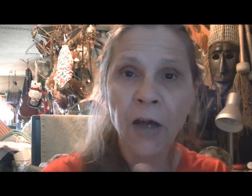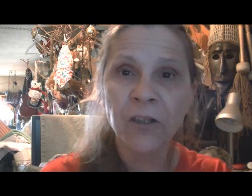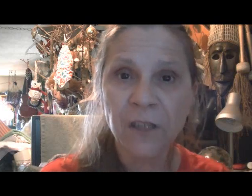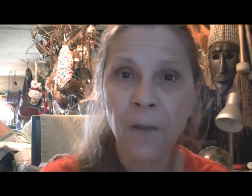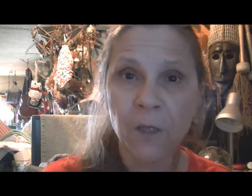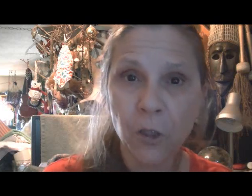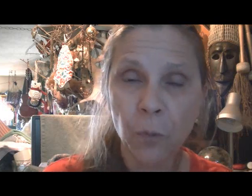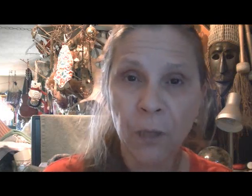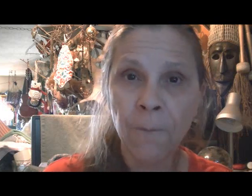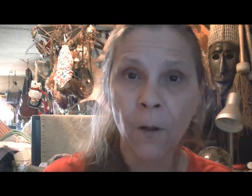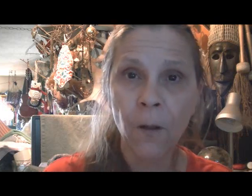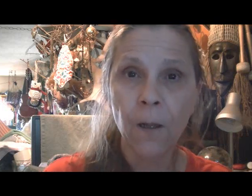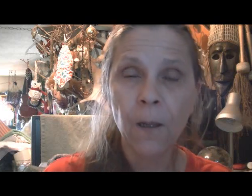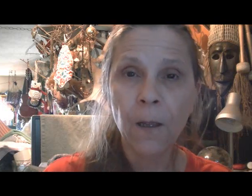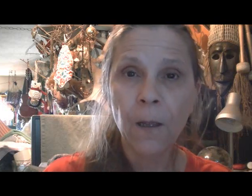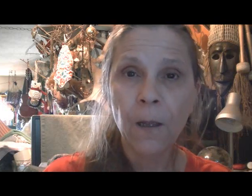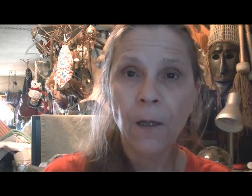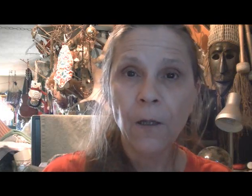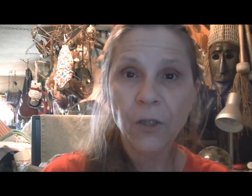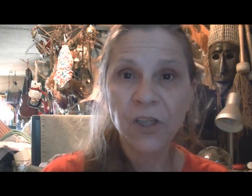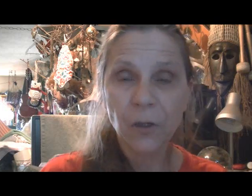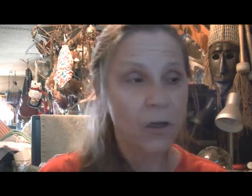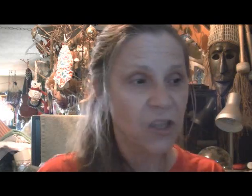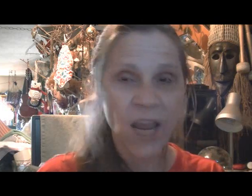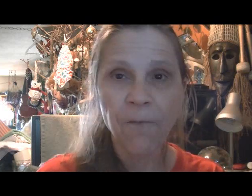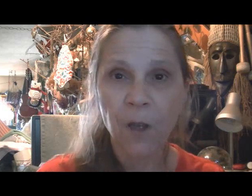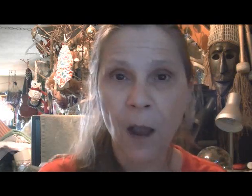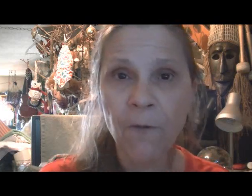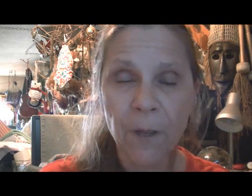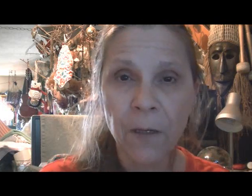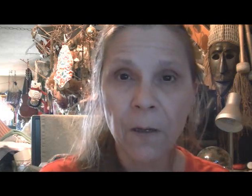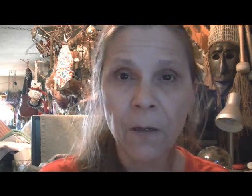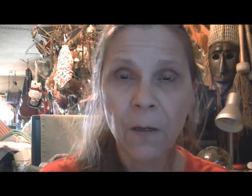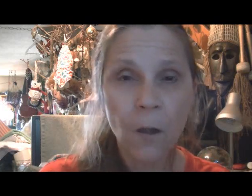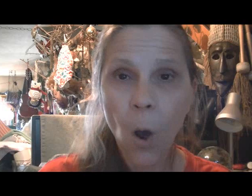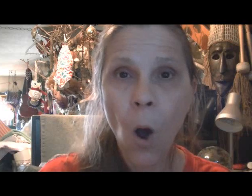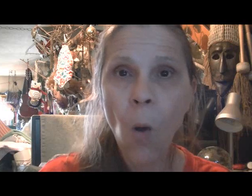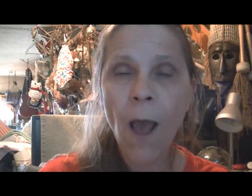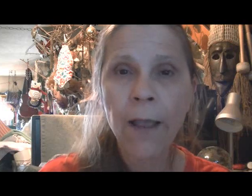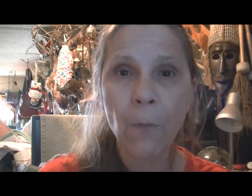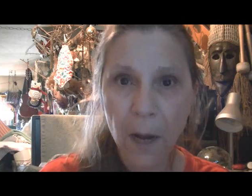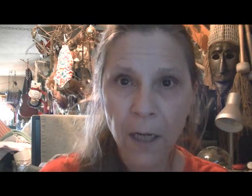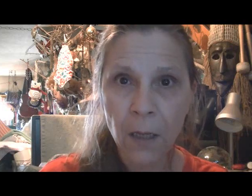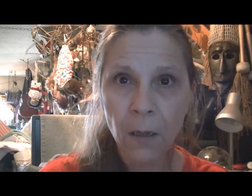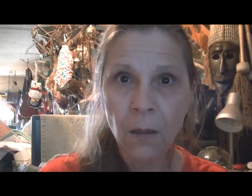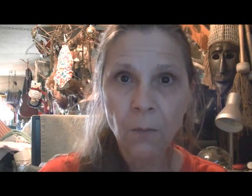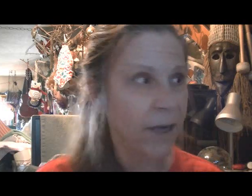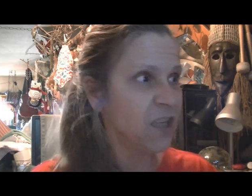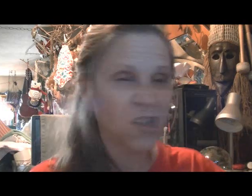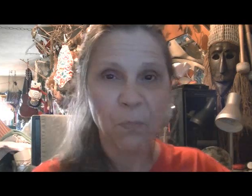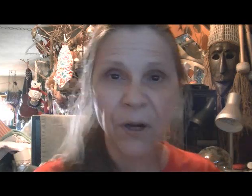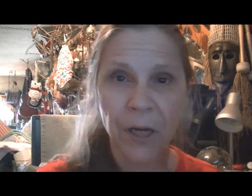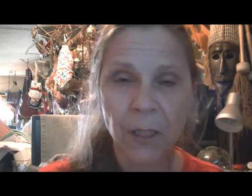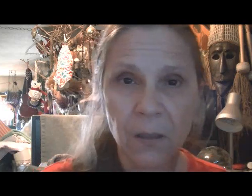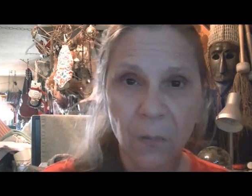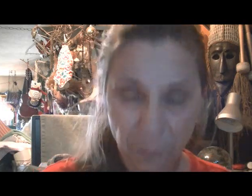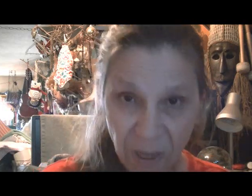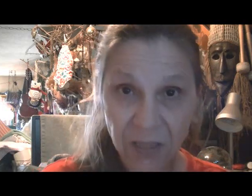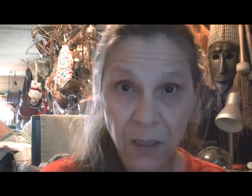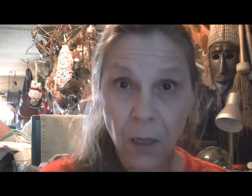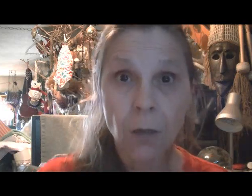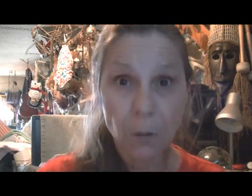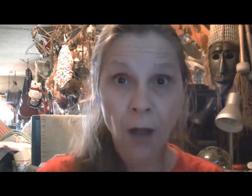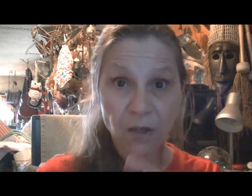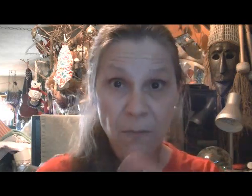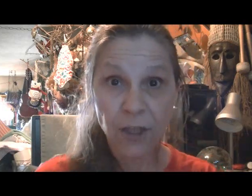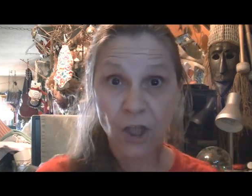mind, 172 people just saved the government a whole whack of money by disappearing into the